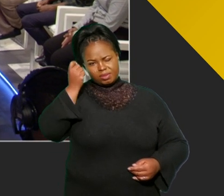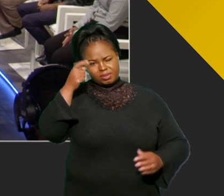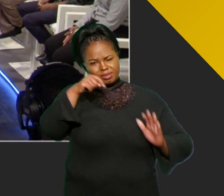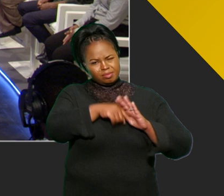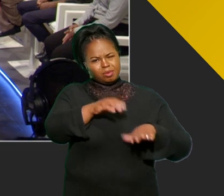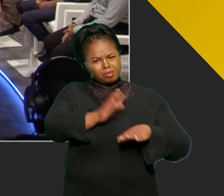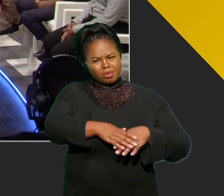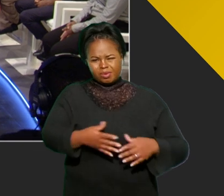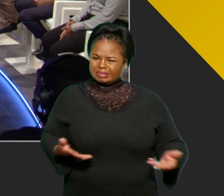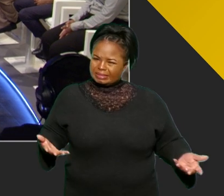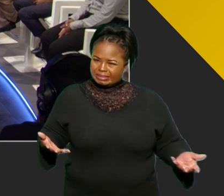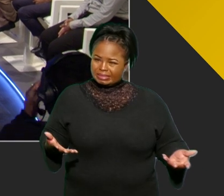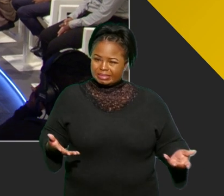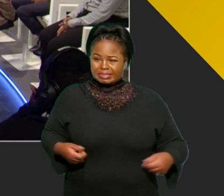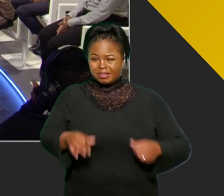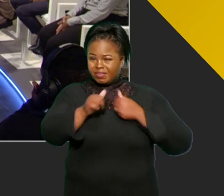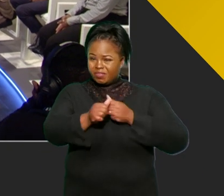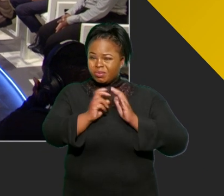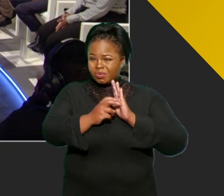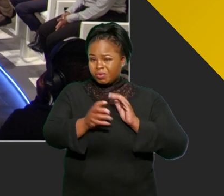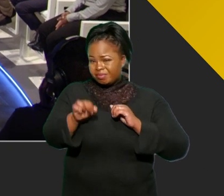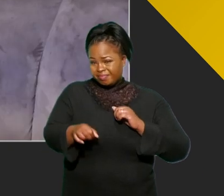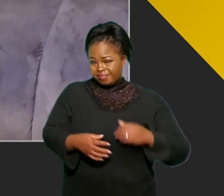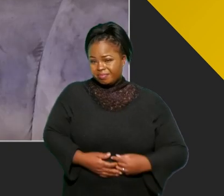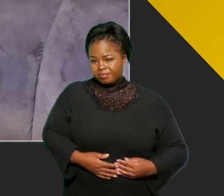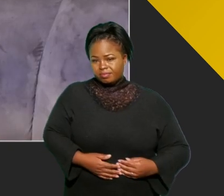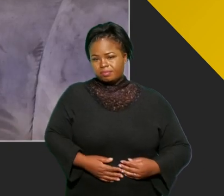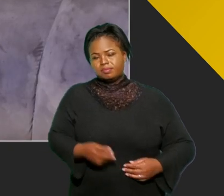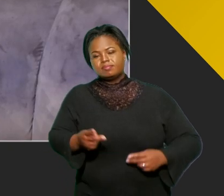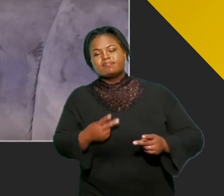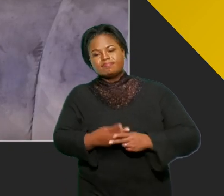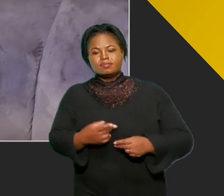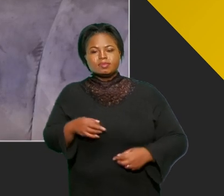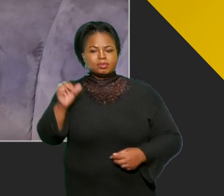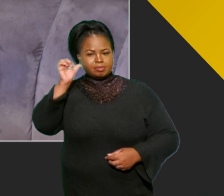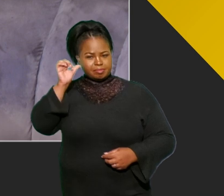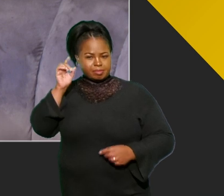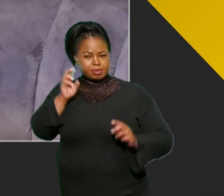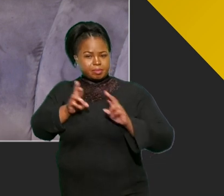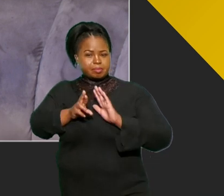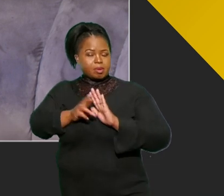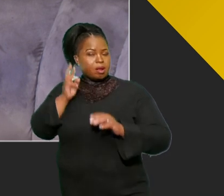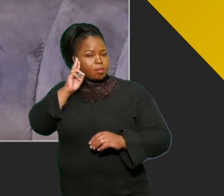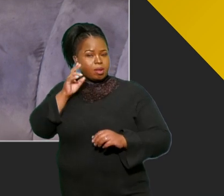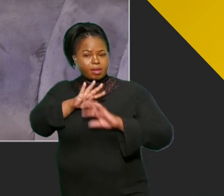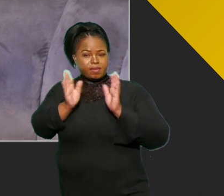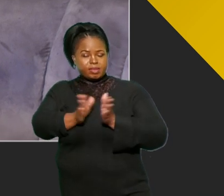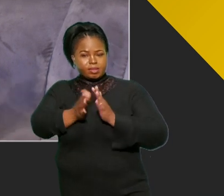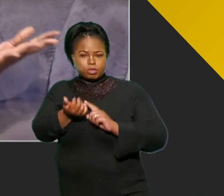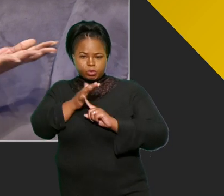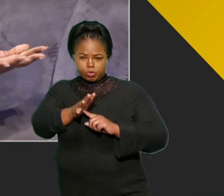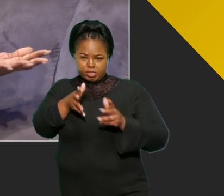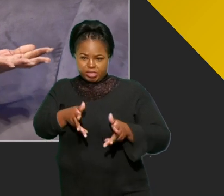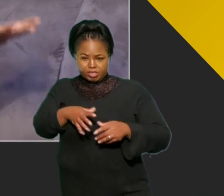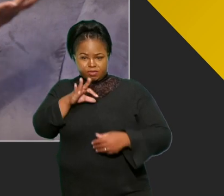Are people following the rules? Yeah, I think it's also important for us to remember that the views that I expressed on the show are not necessarily the